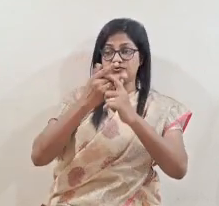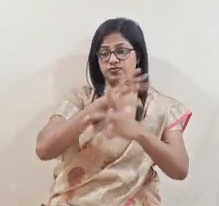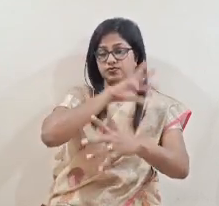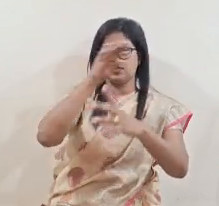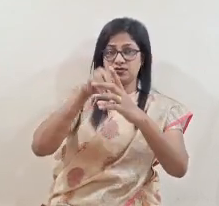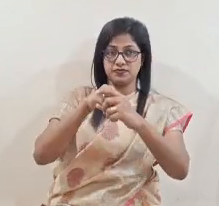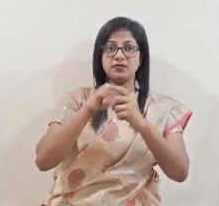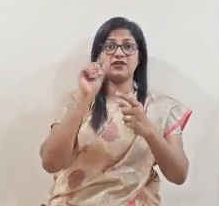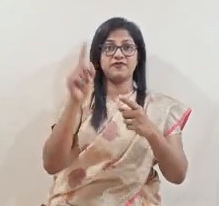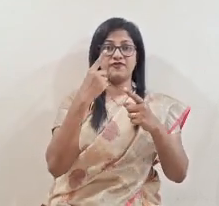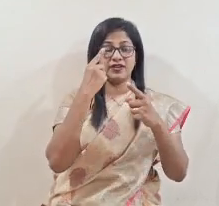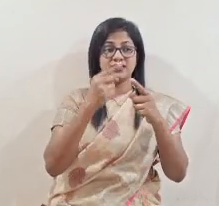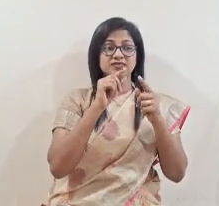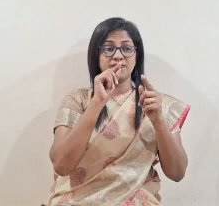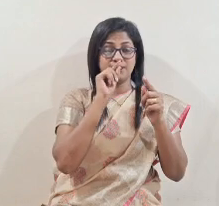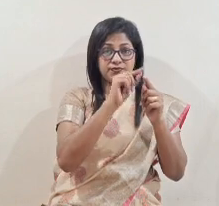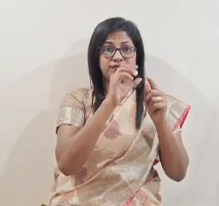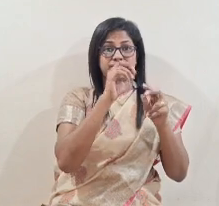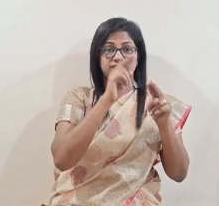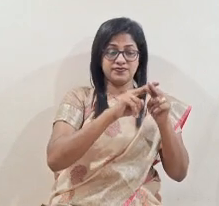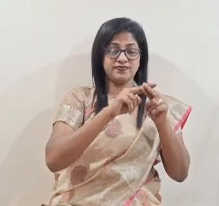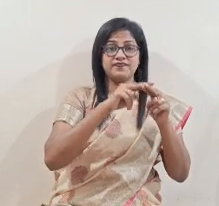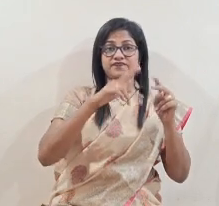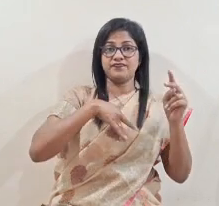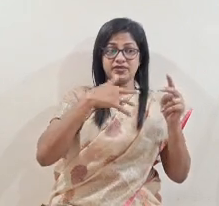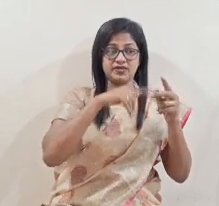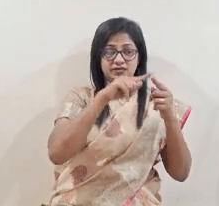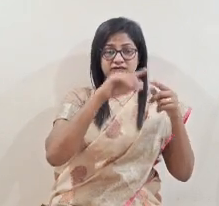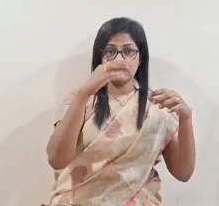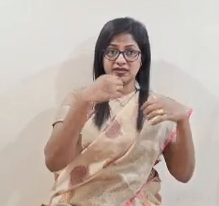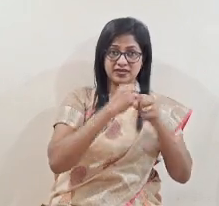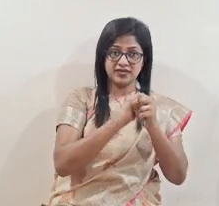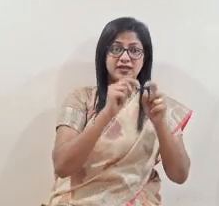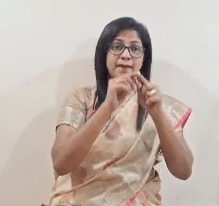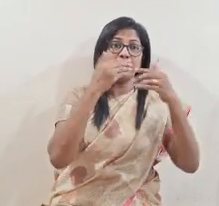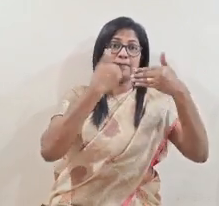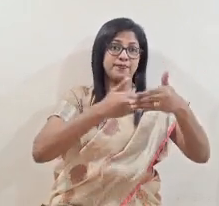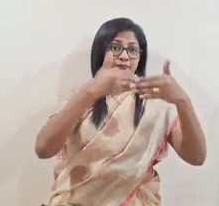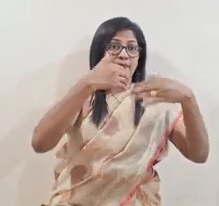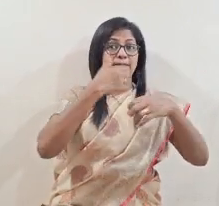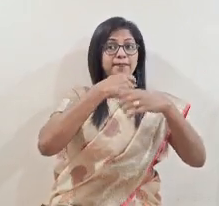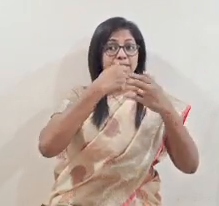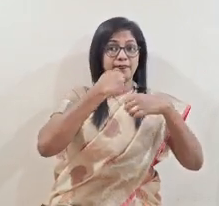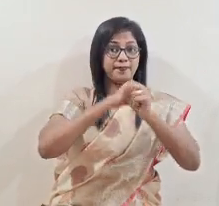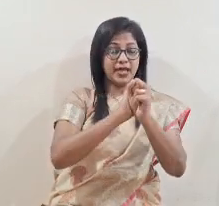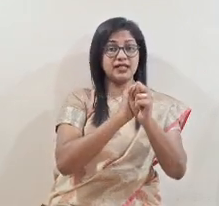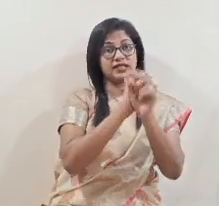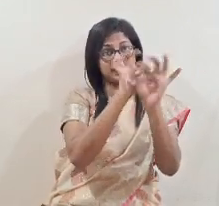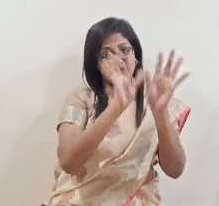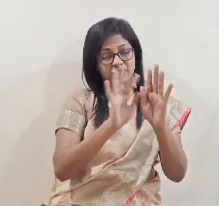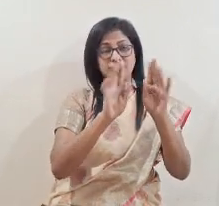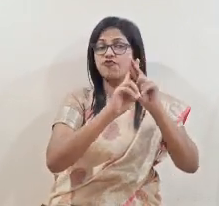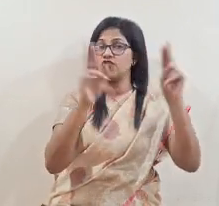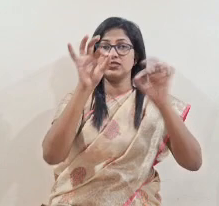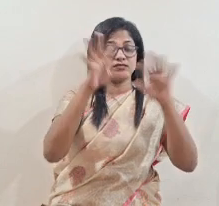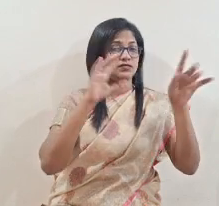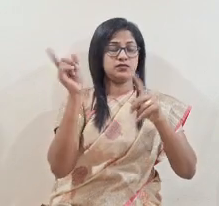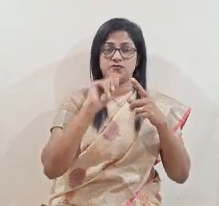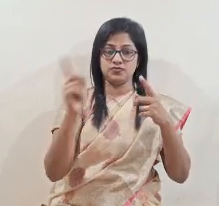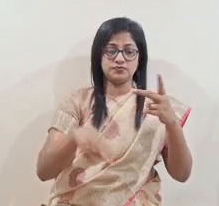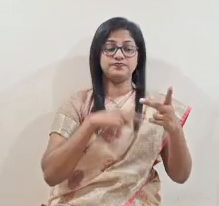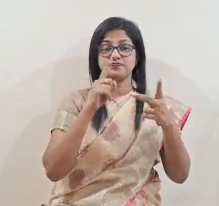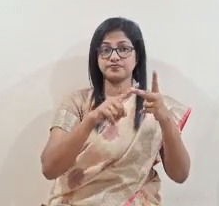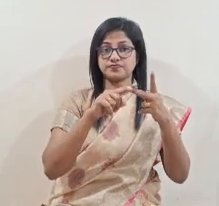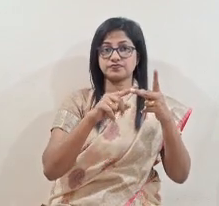Then at the second step, that is allocating the service access point, SAPs, IPT stands can be